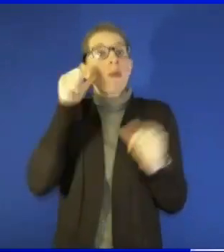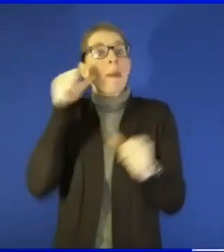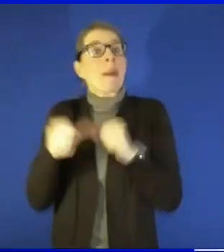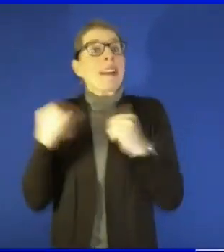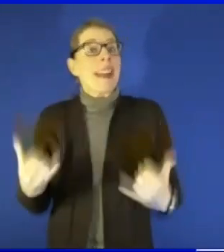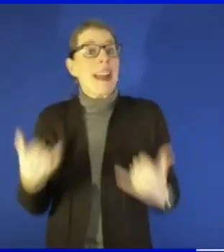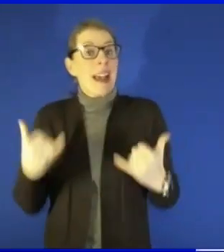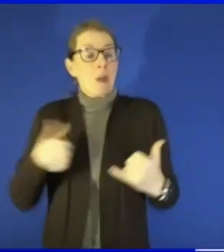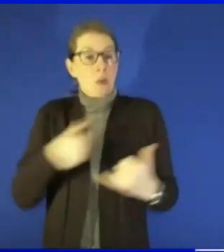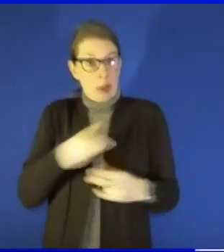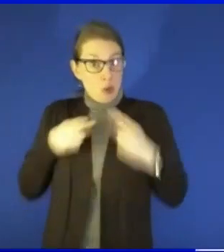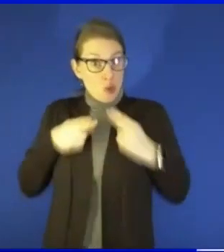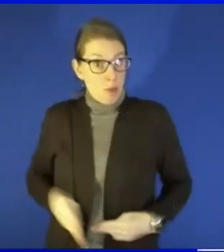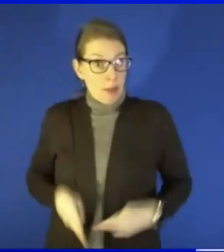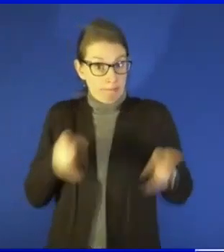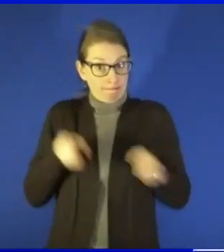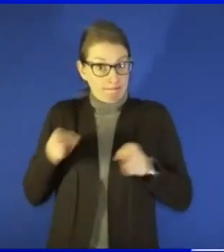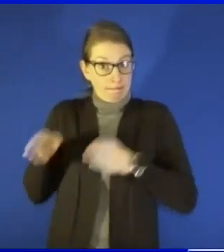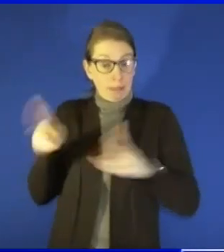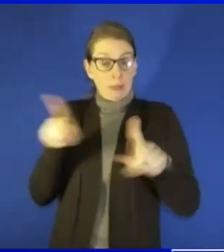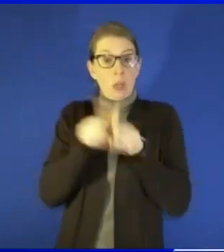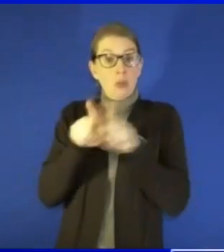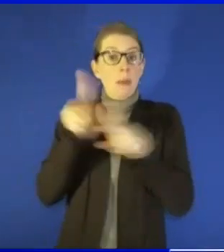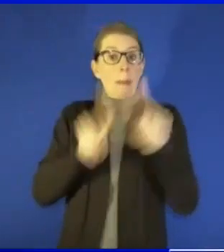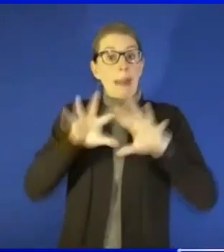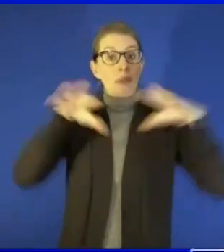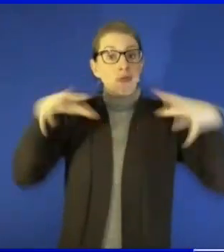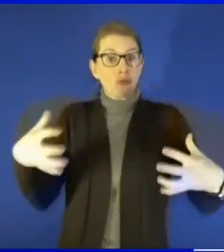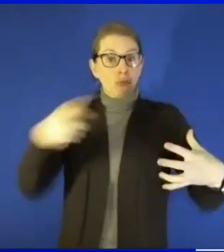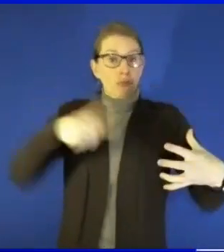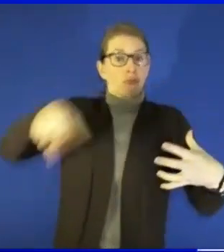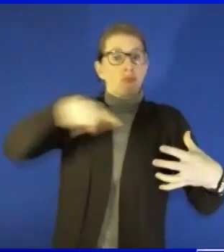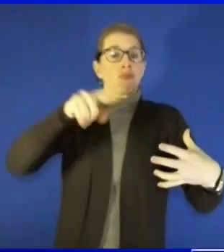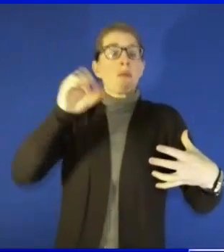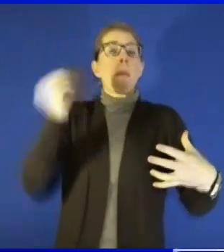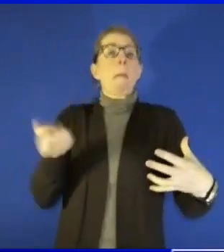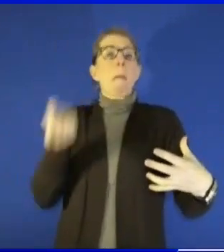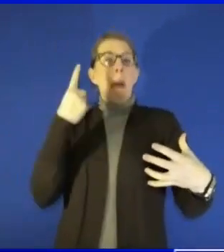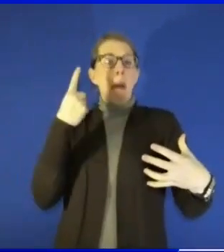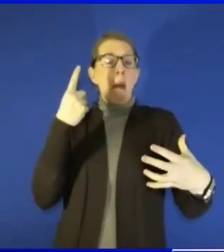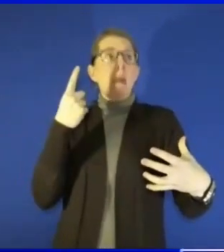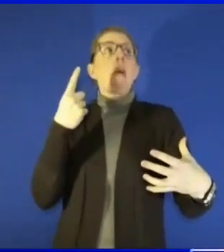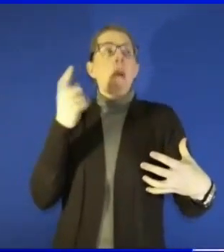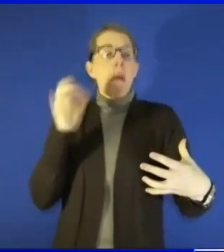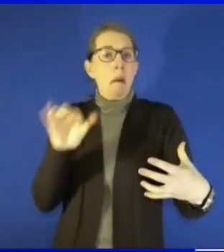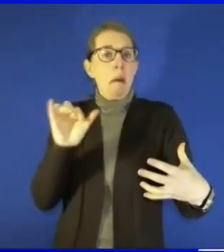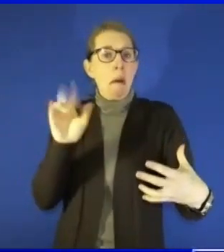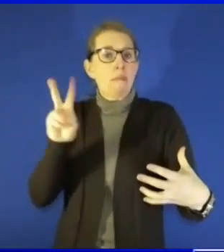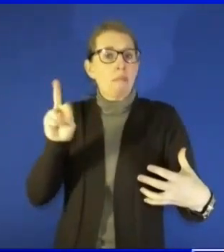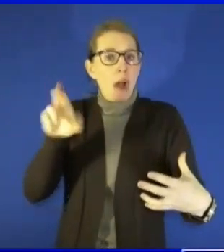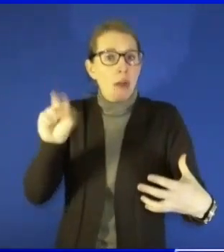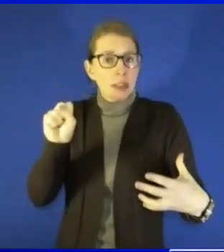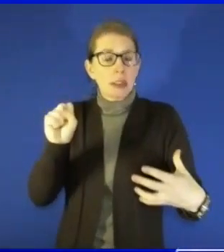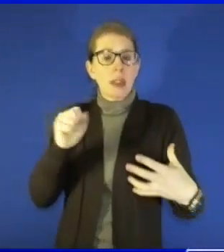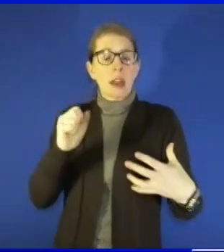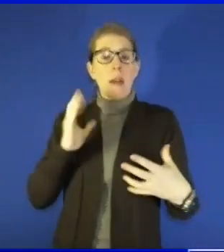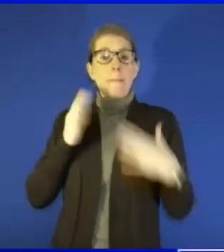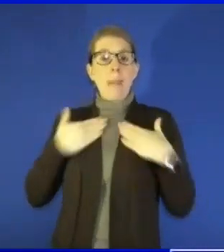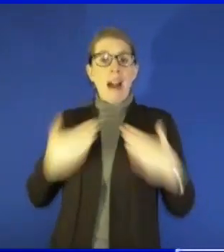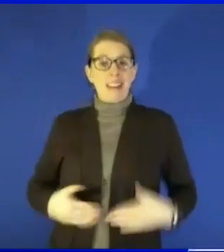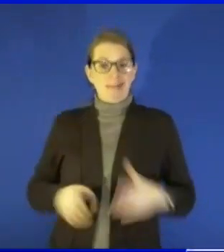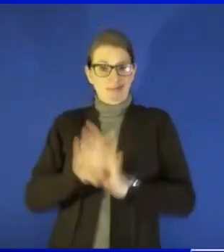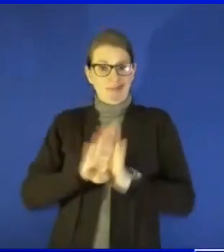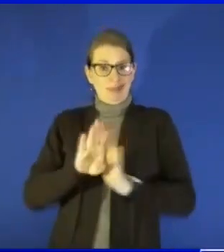humans, individually and as a population, have finally seen this virus. And so we are developing that immune response. So all these studies moving